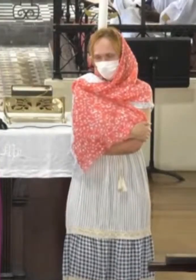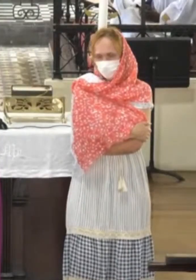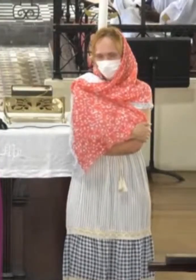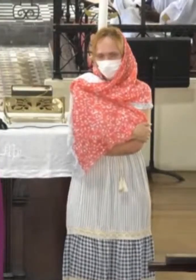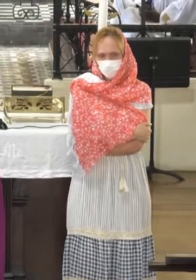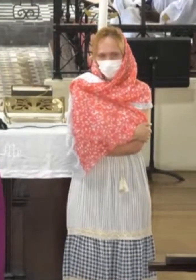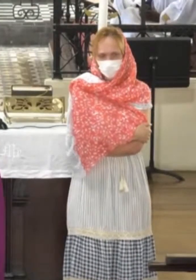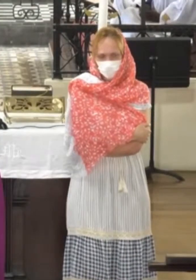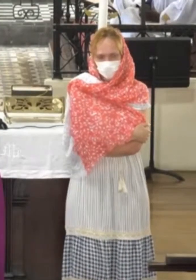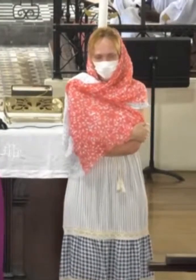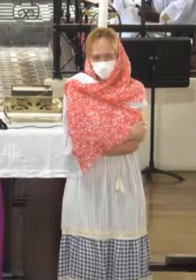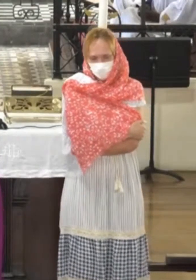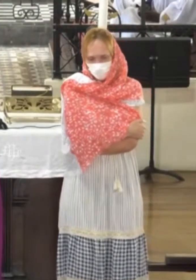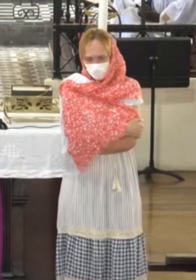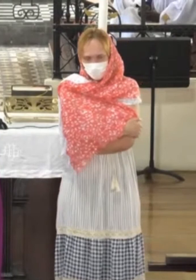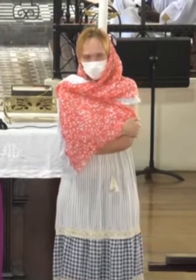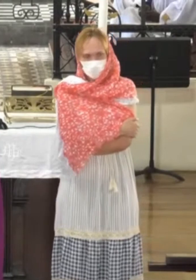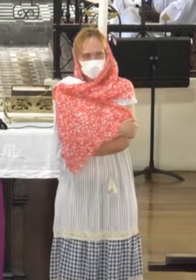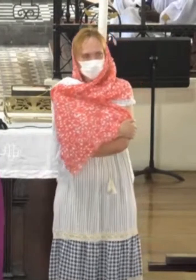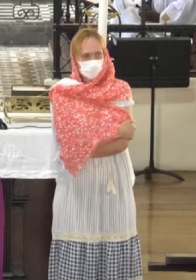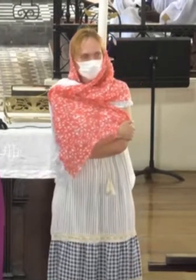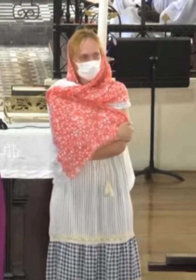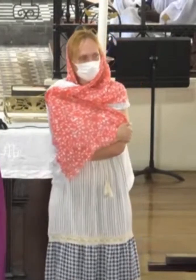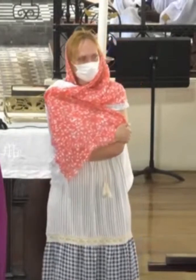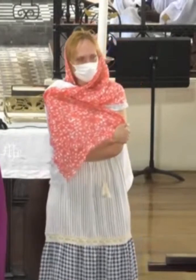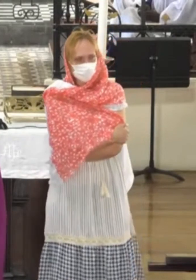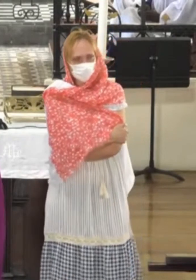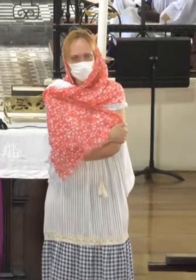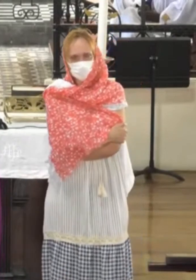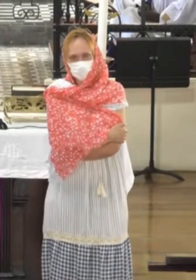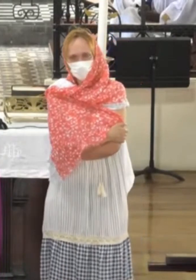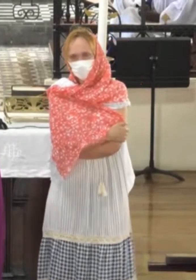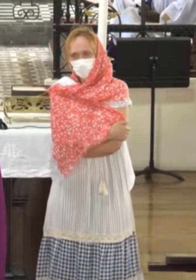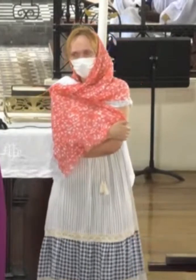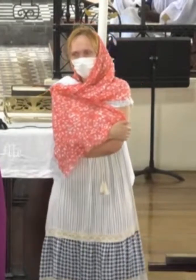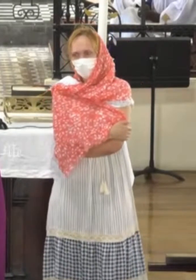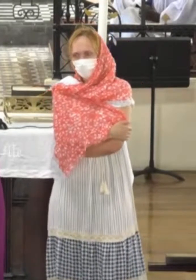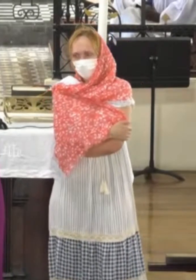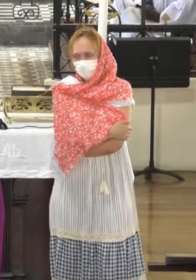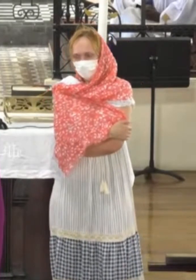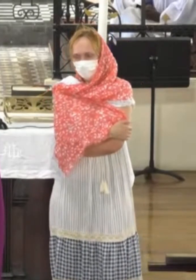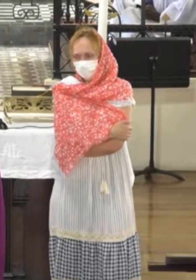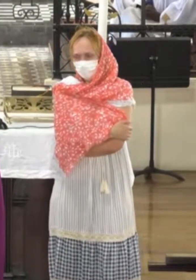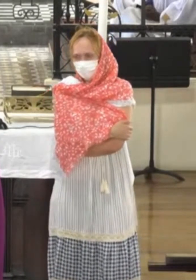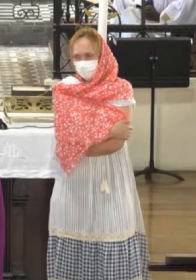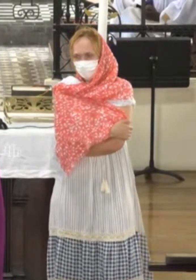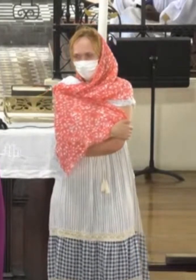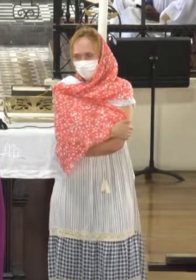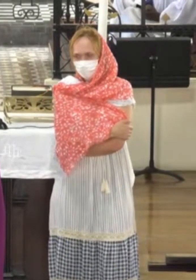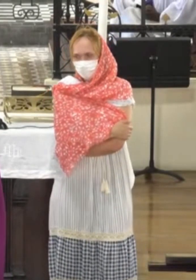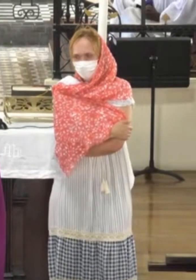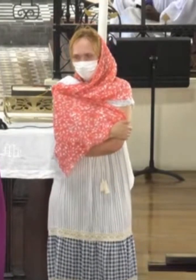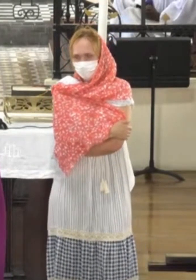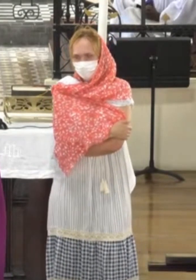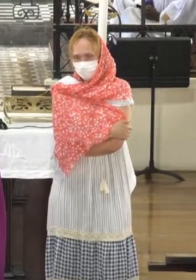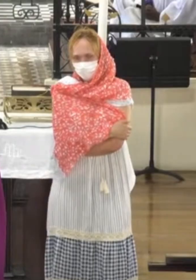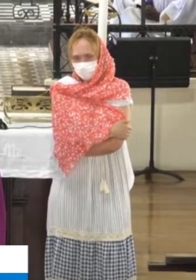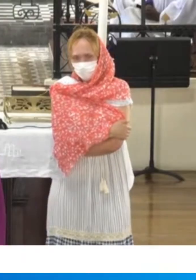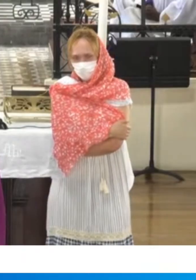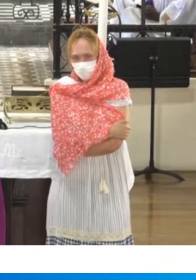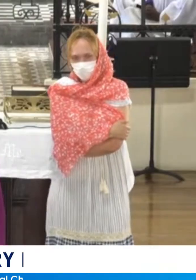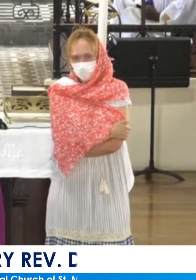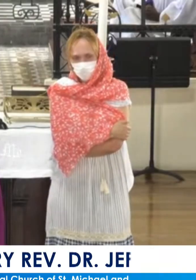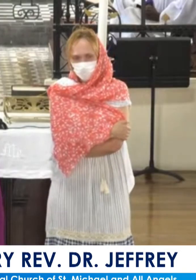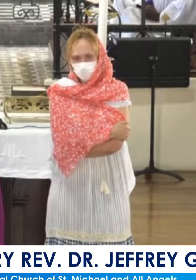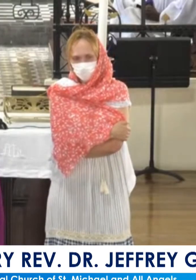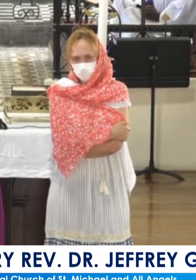Lord, you hear the cry of the oppressed, and you are attentive to their need.